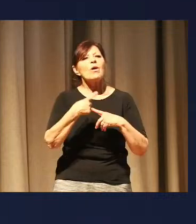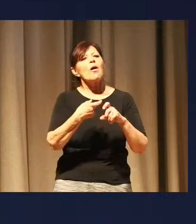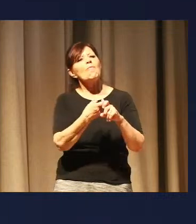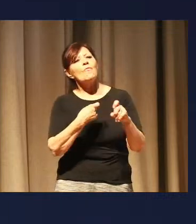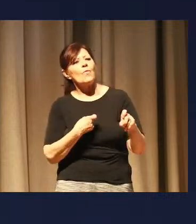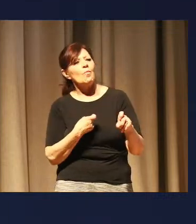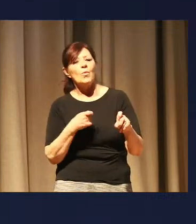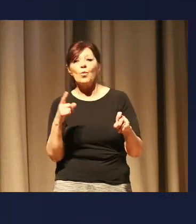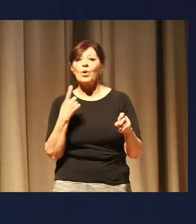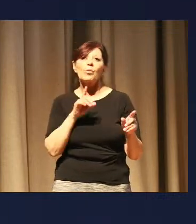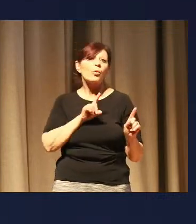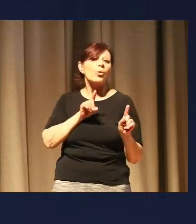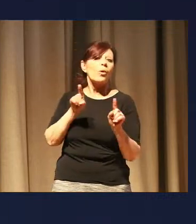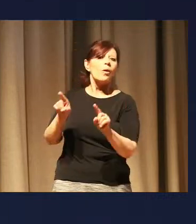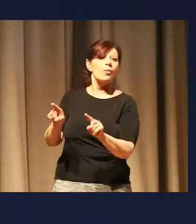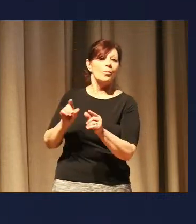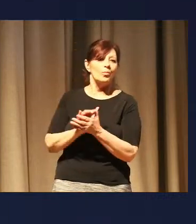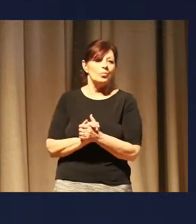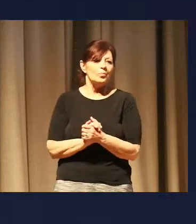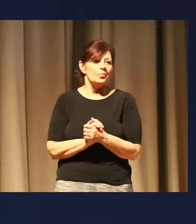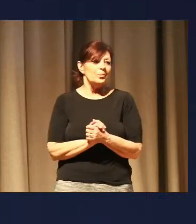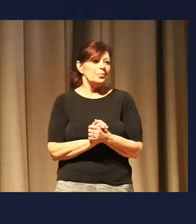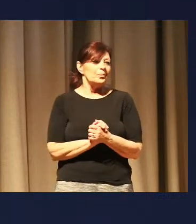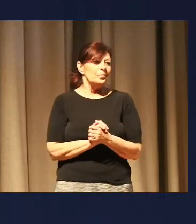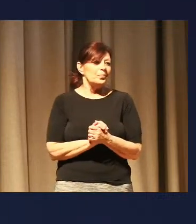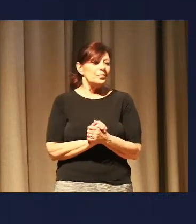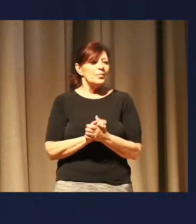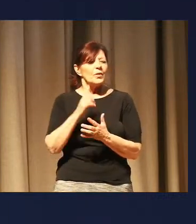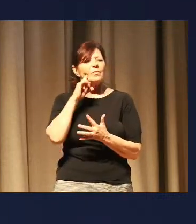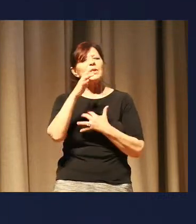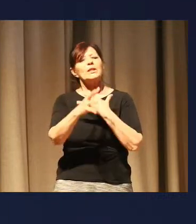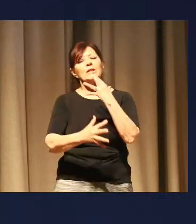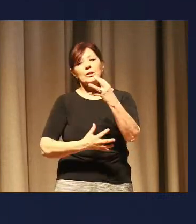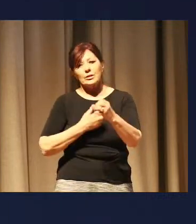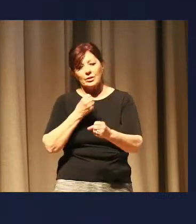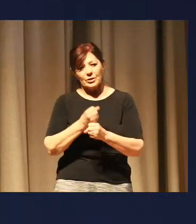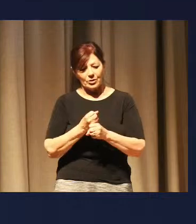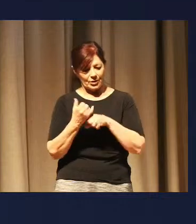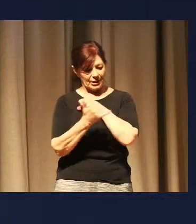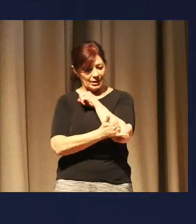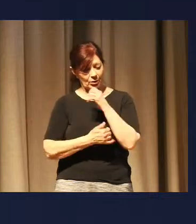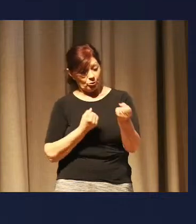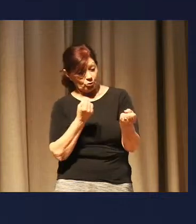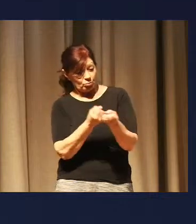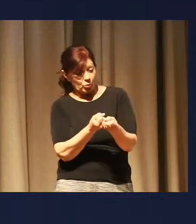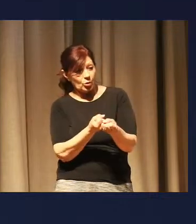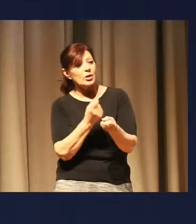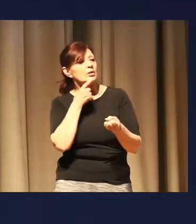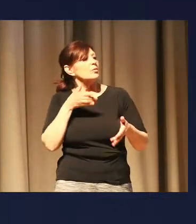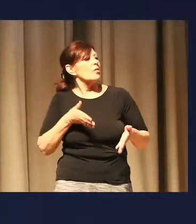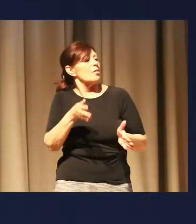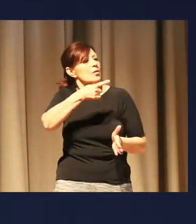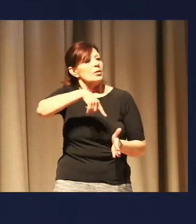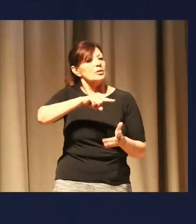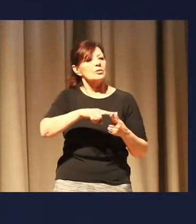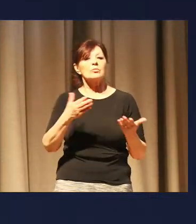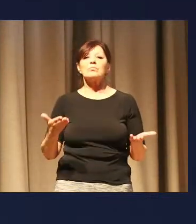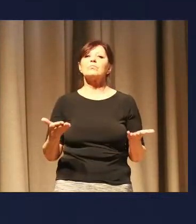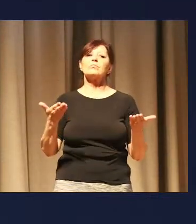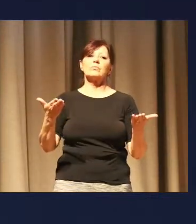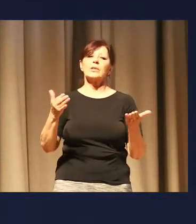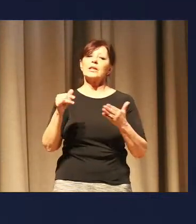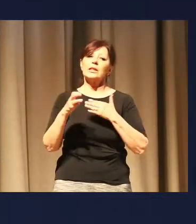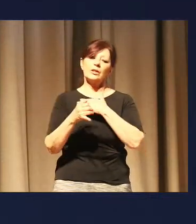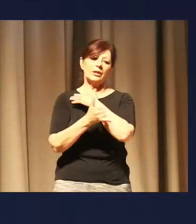from, and where we might be going. For years, the county's support has enabled us to present the